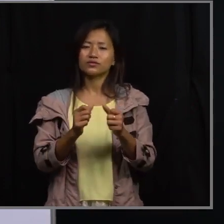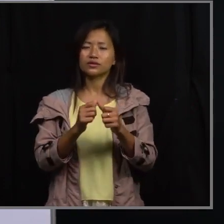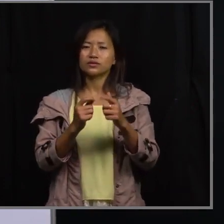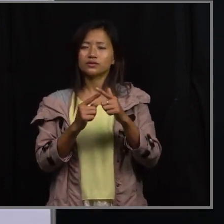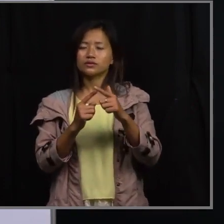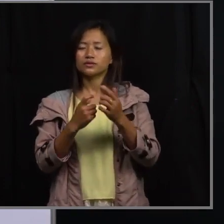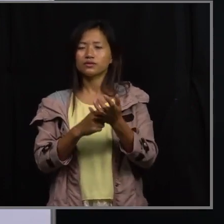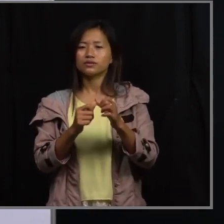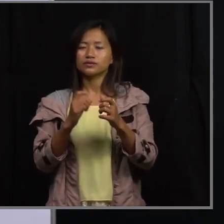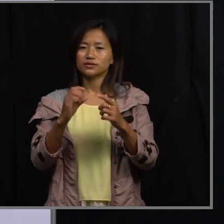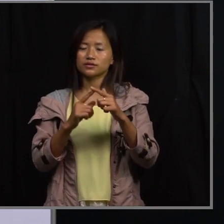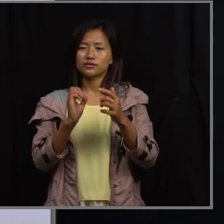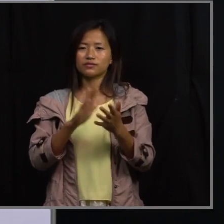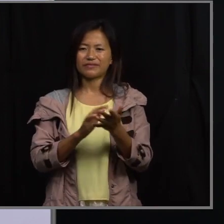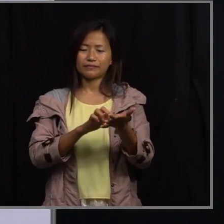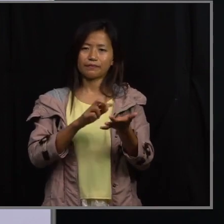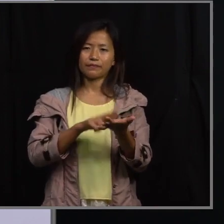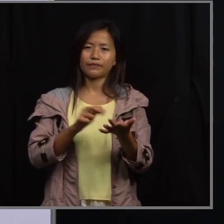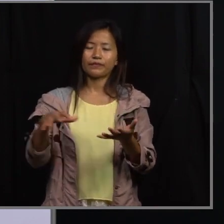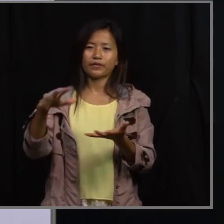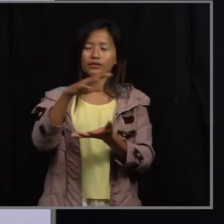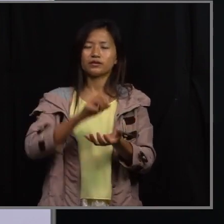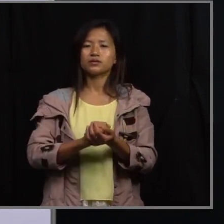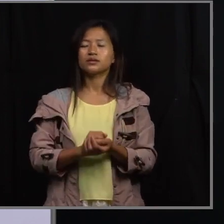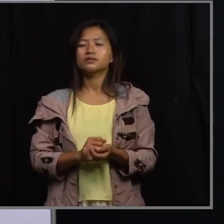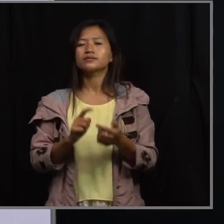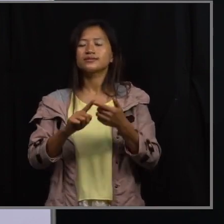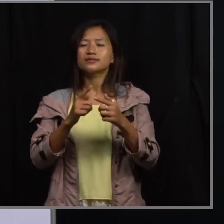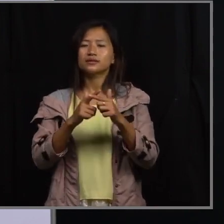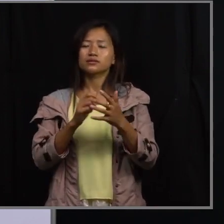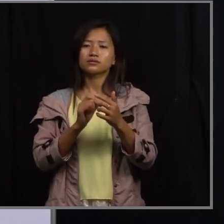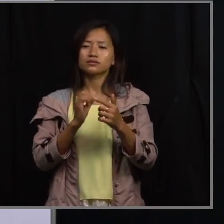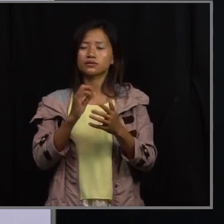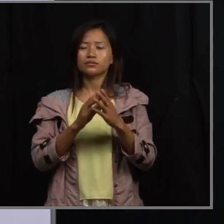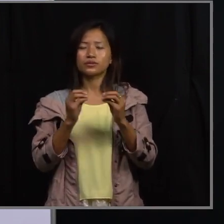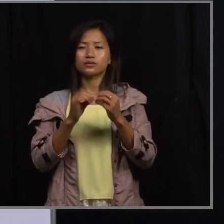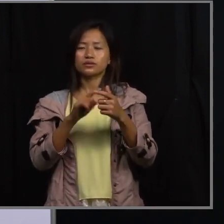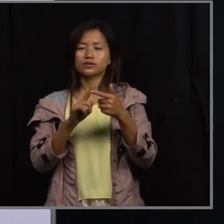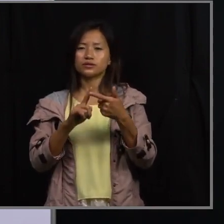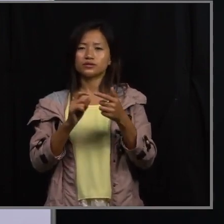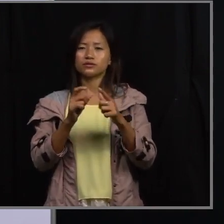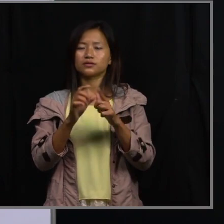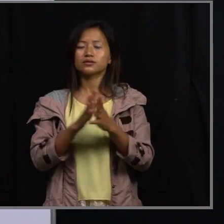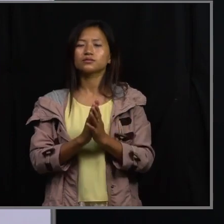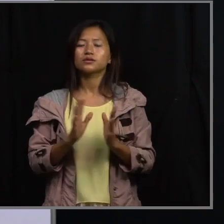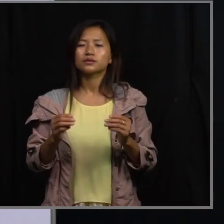Gravitation is what? Attractive in nature. So it is exhibited by the bodies which have mass. Okay,